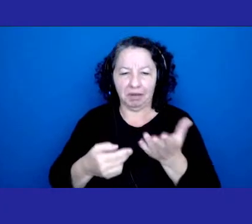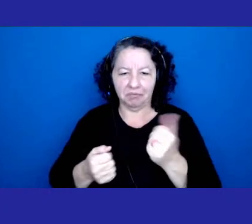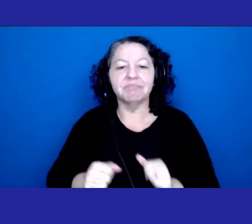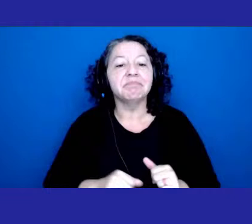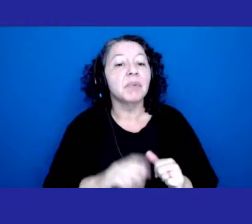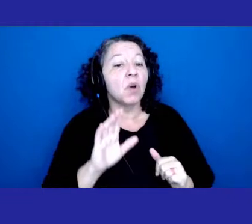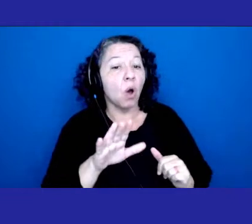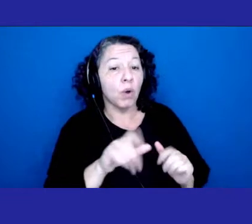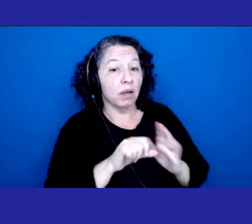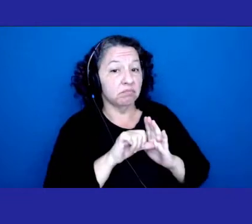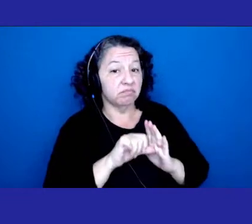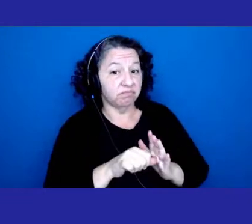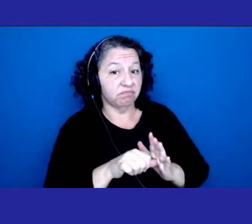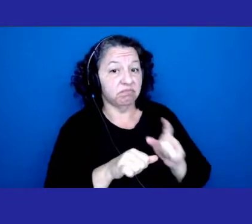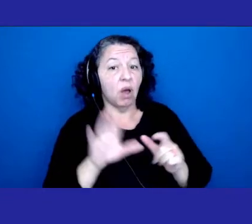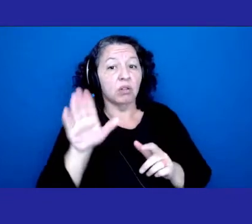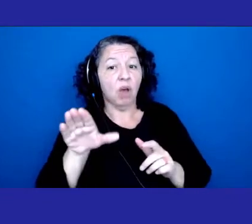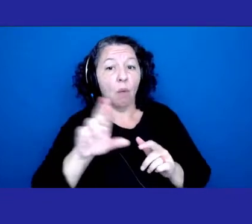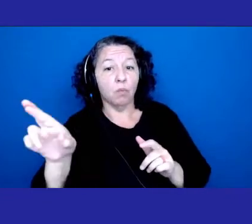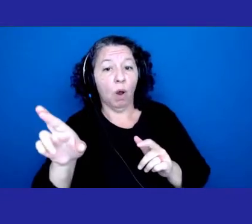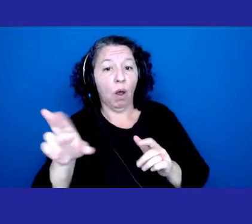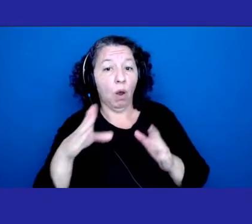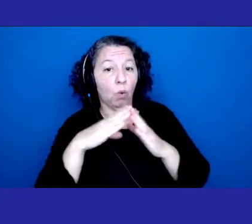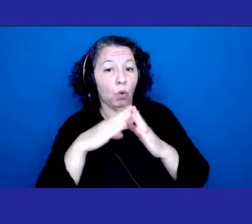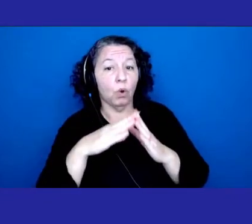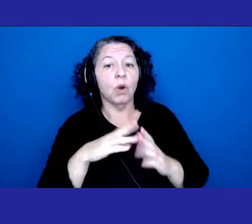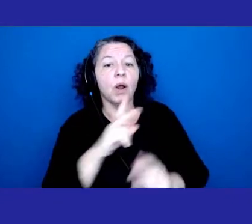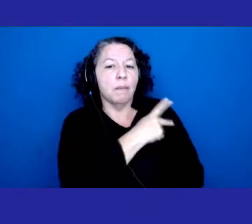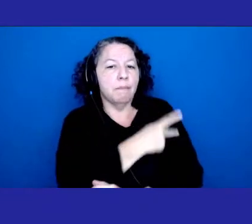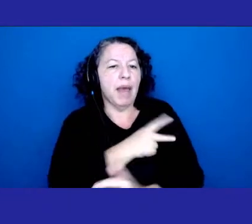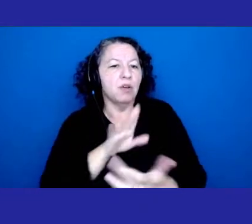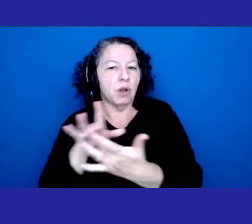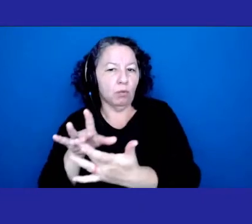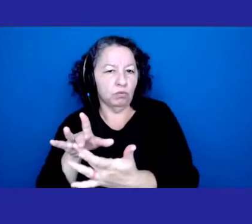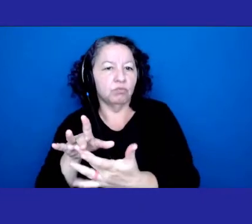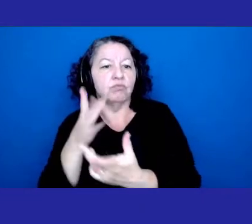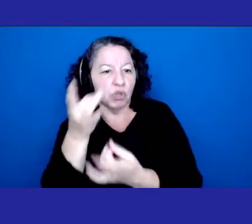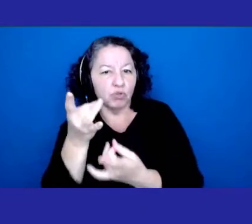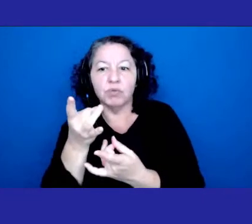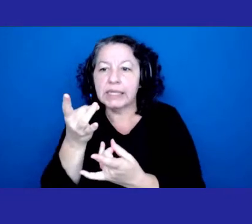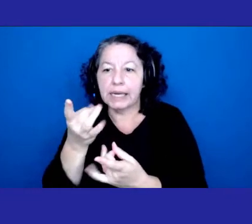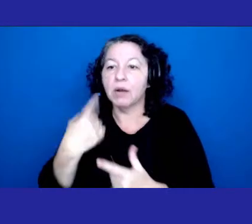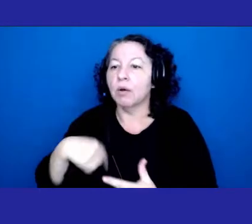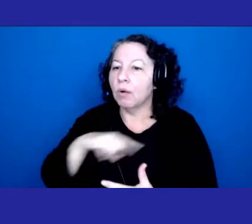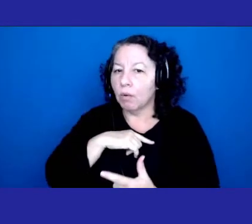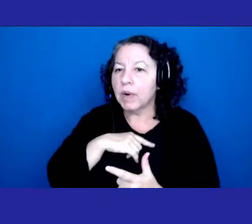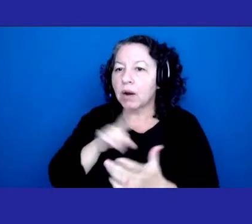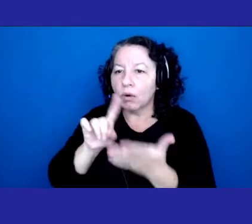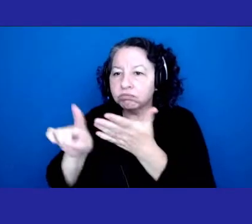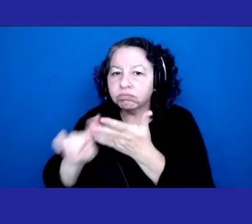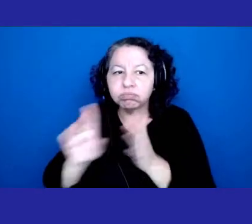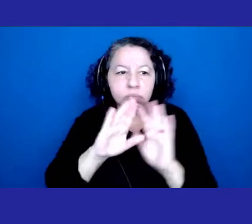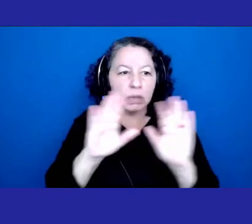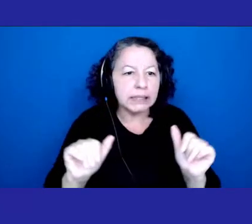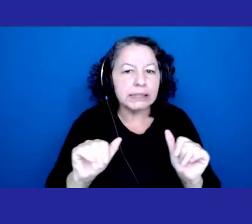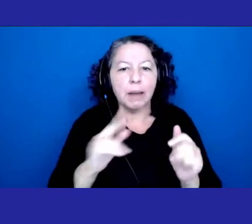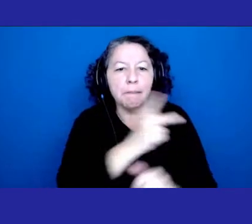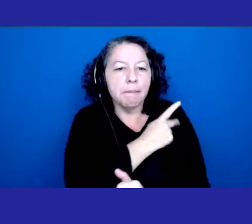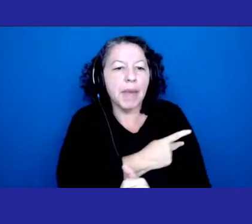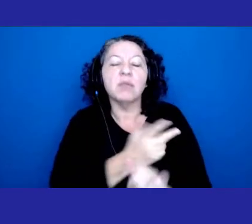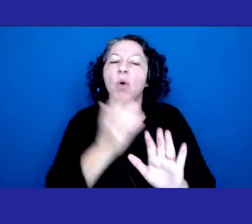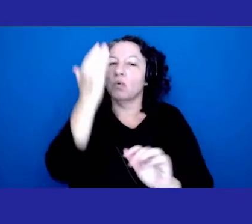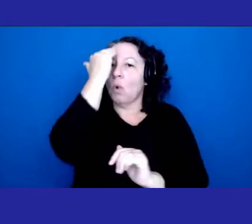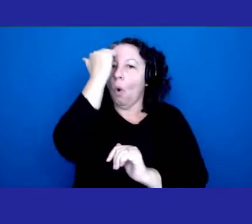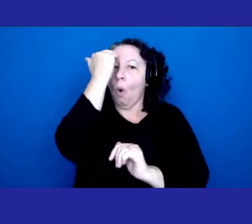top right corner, the patient outreach. I think this is interesting. So we're looking across our system at patients that might be missing. We know that they're